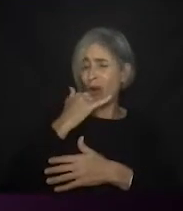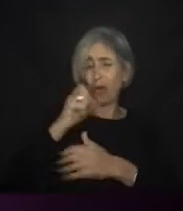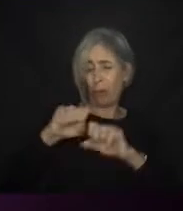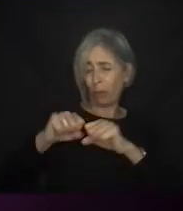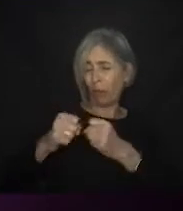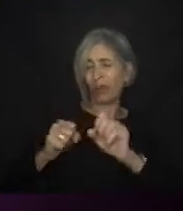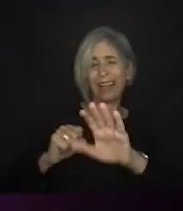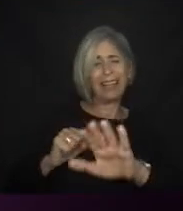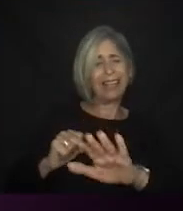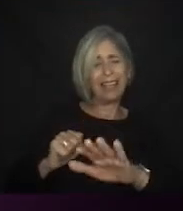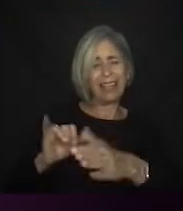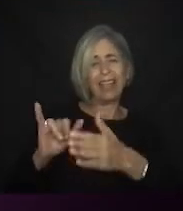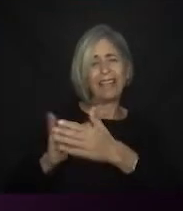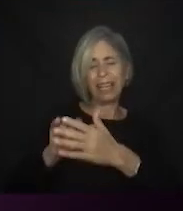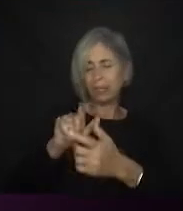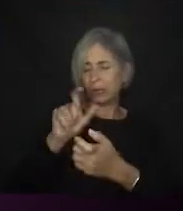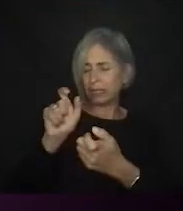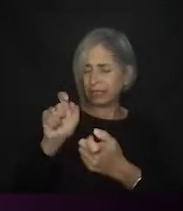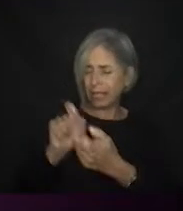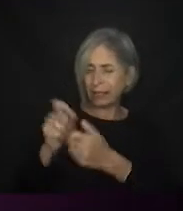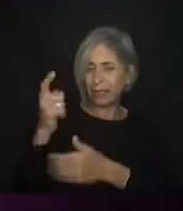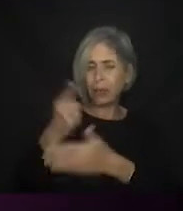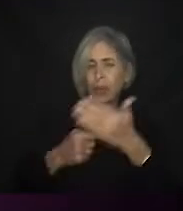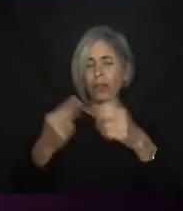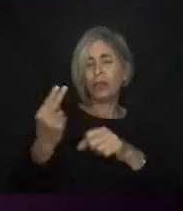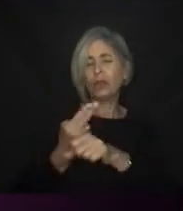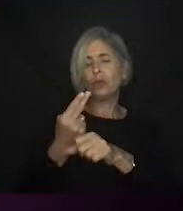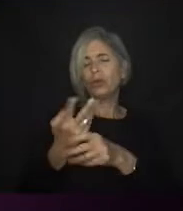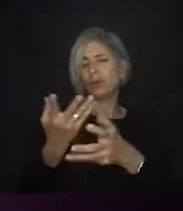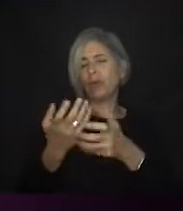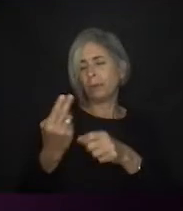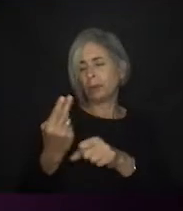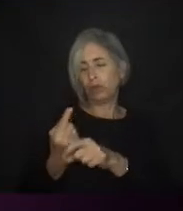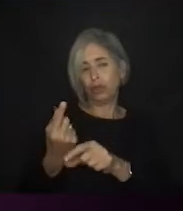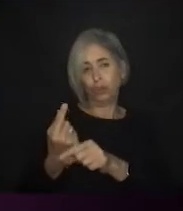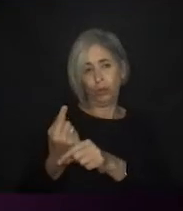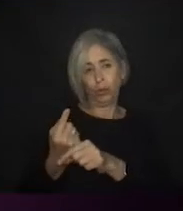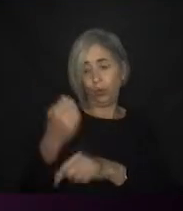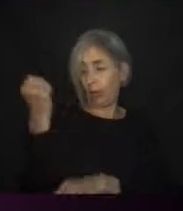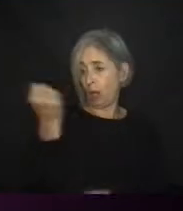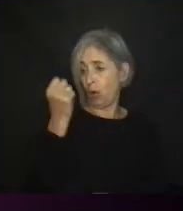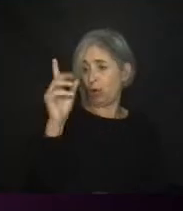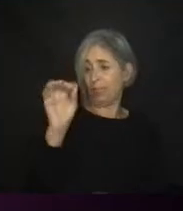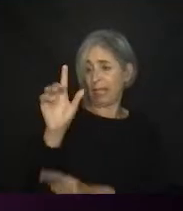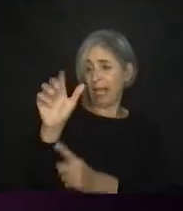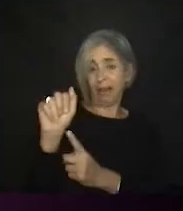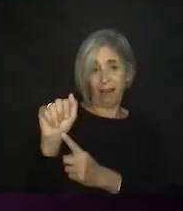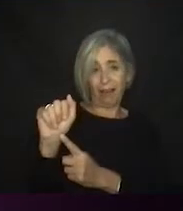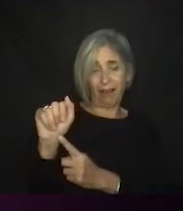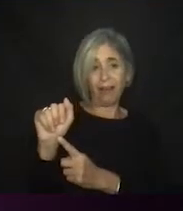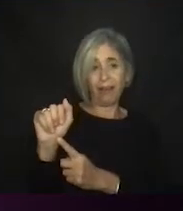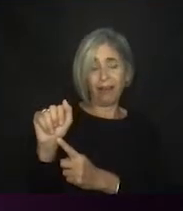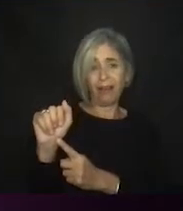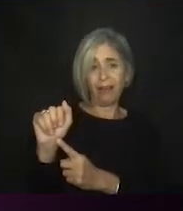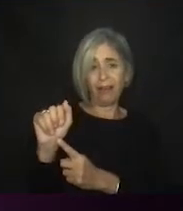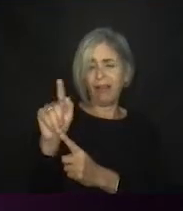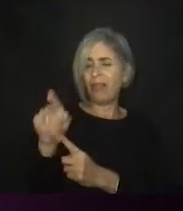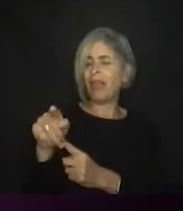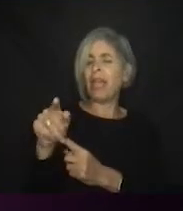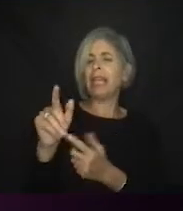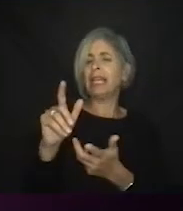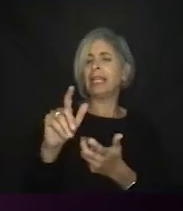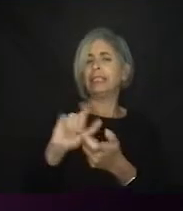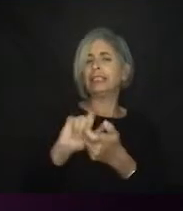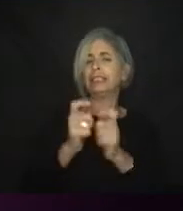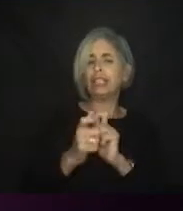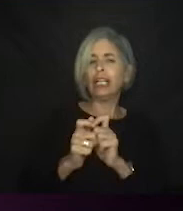that they're broken. They do exactly what our users need them to do. They hold data, they adjust